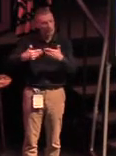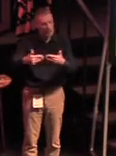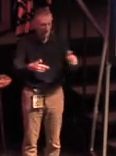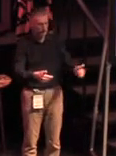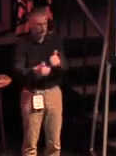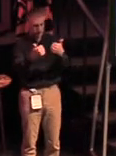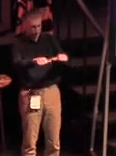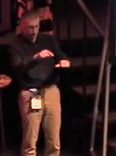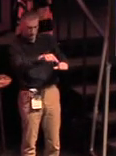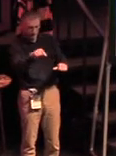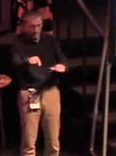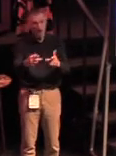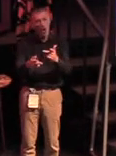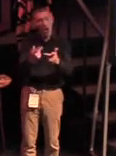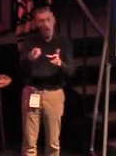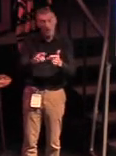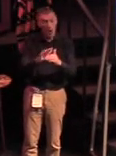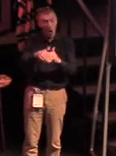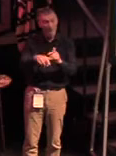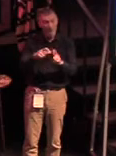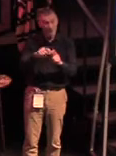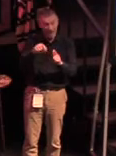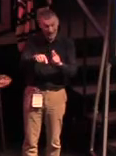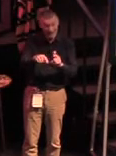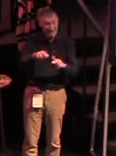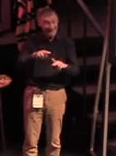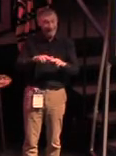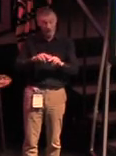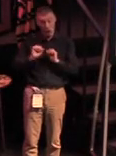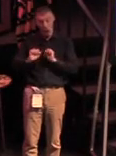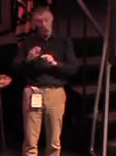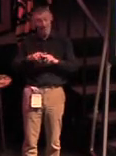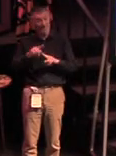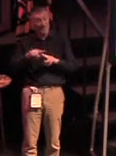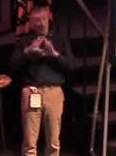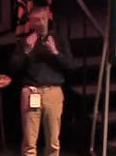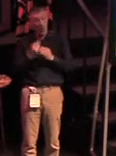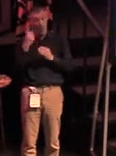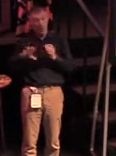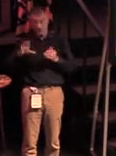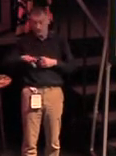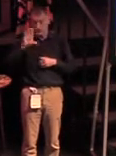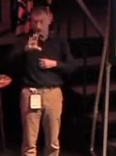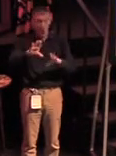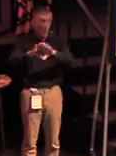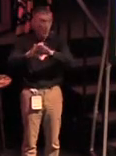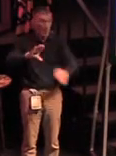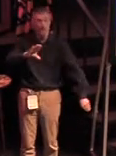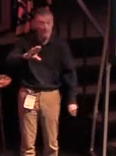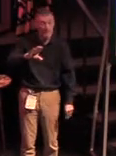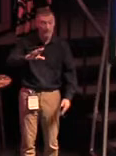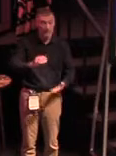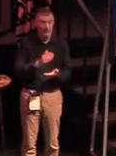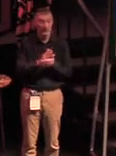young person was so far in her overdraft that if we paid her all of the money at once, she wouldn't be able to eat because they'd stop